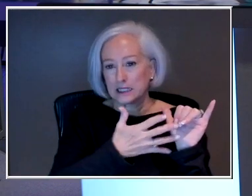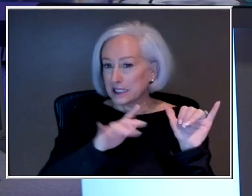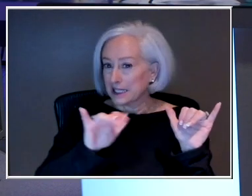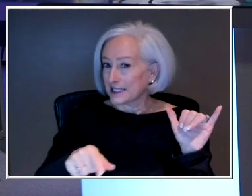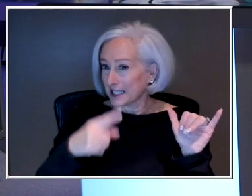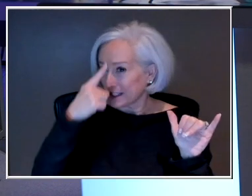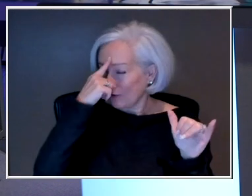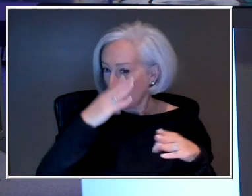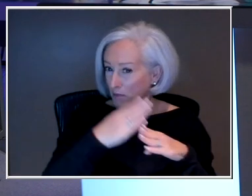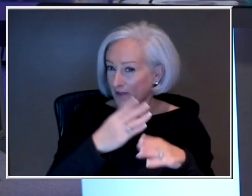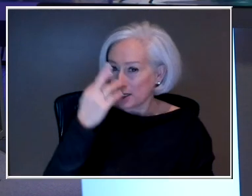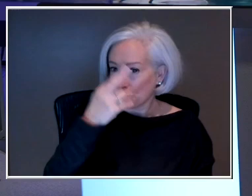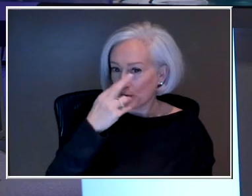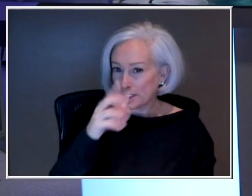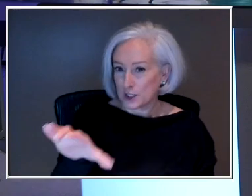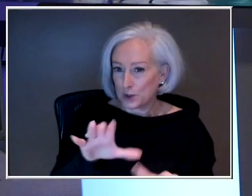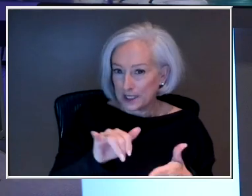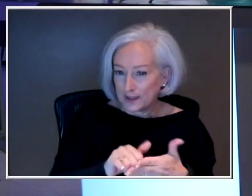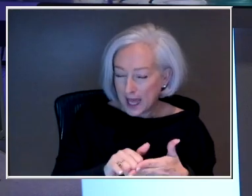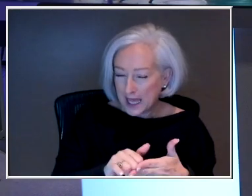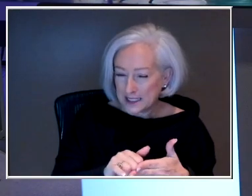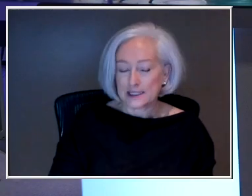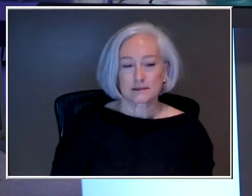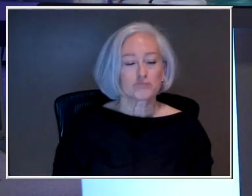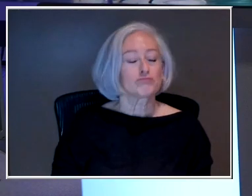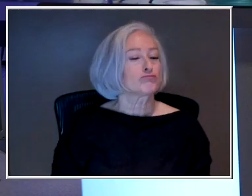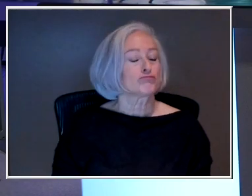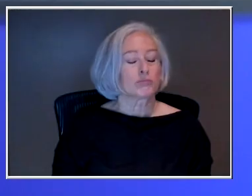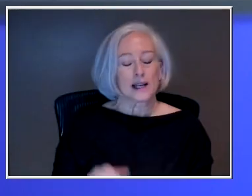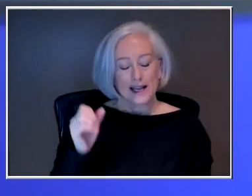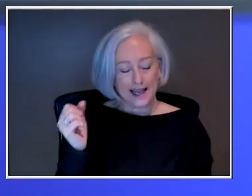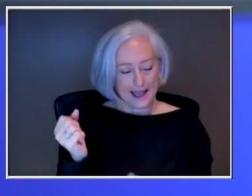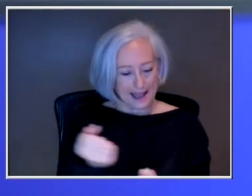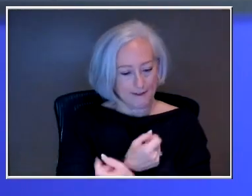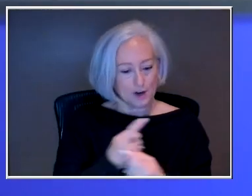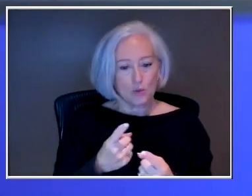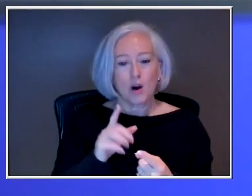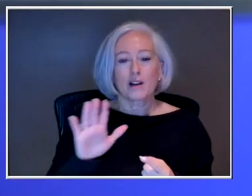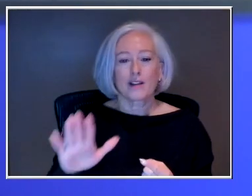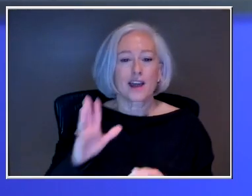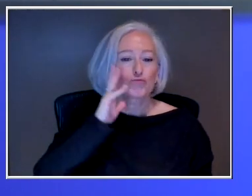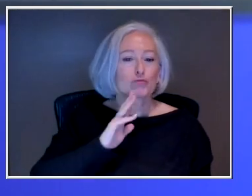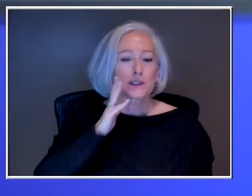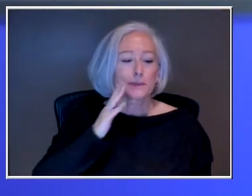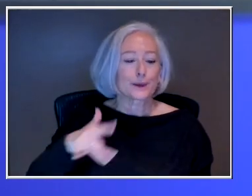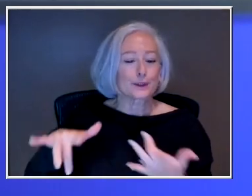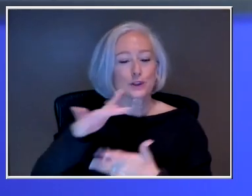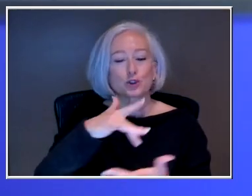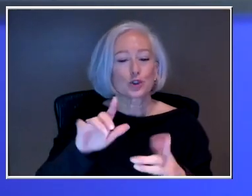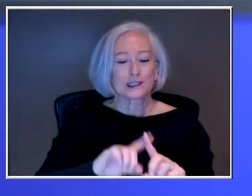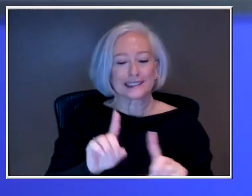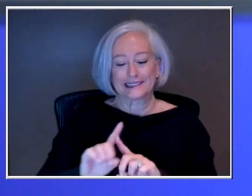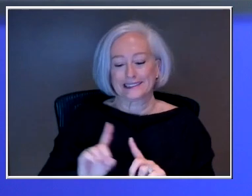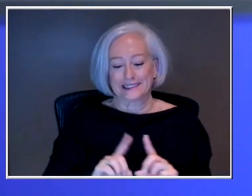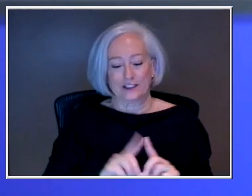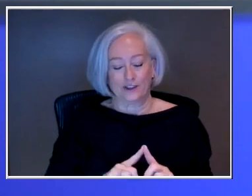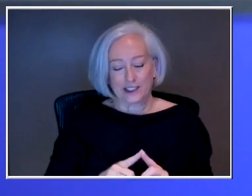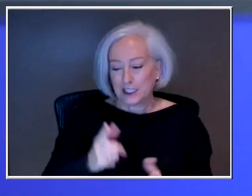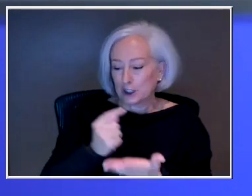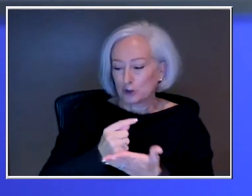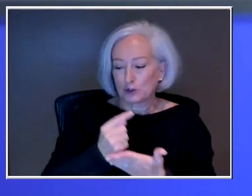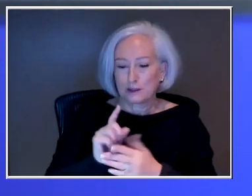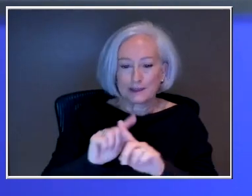could? Absolutely. So, everyone's journey is different with their cancer process, and everyone gets different treatment. So you do want to consult your medical